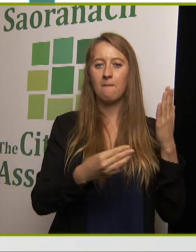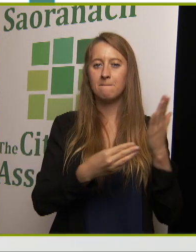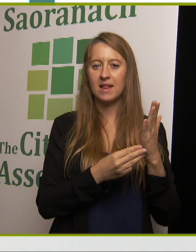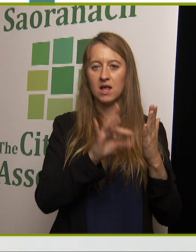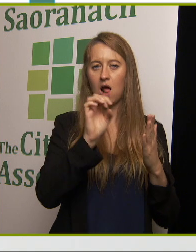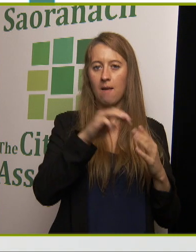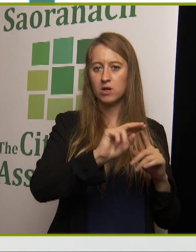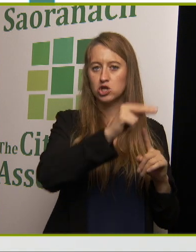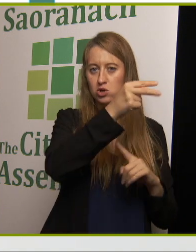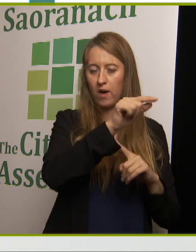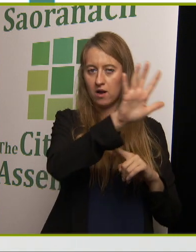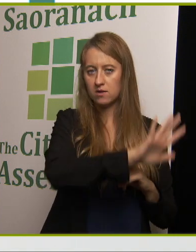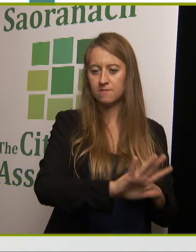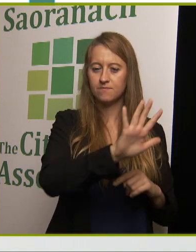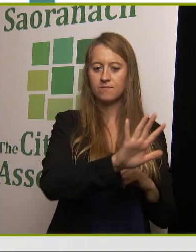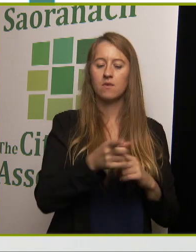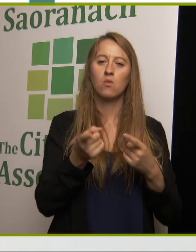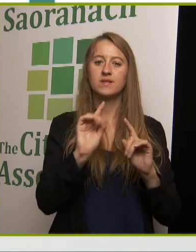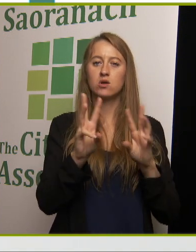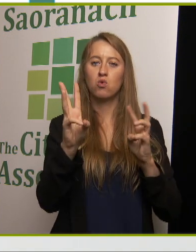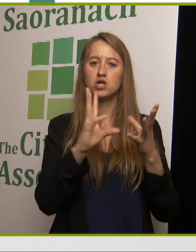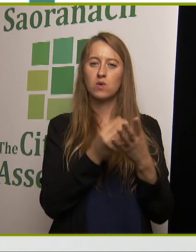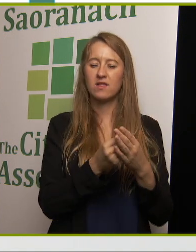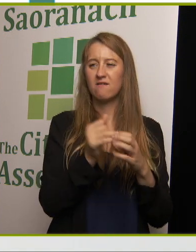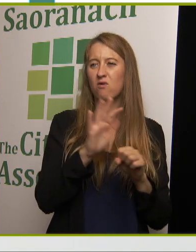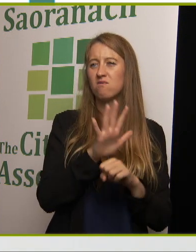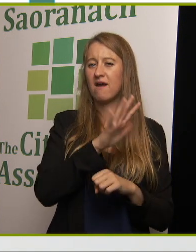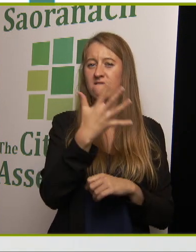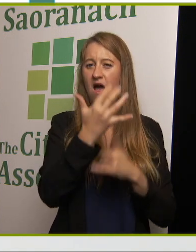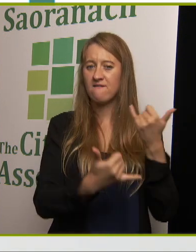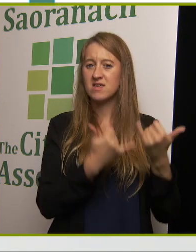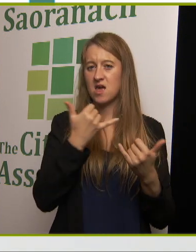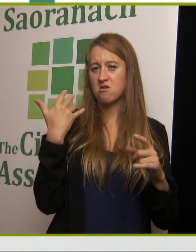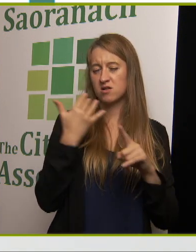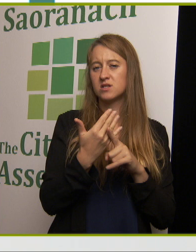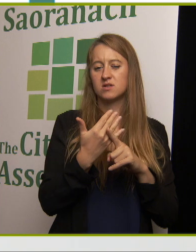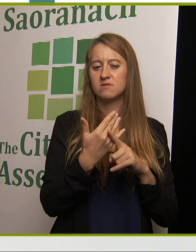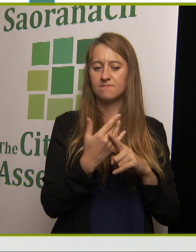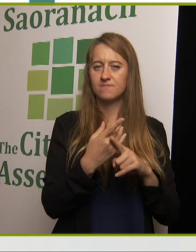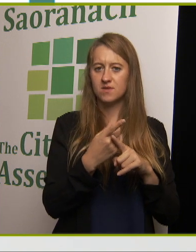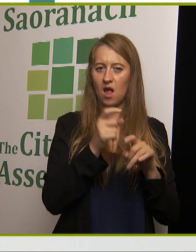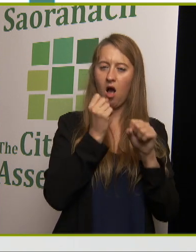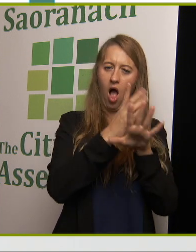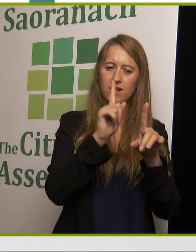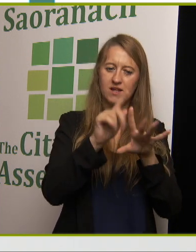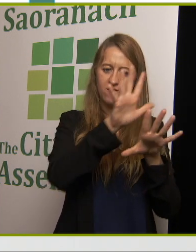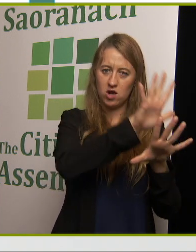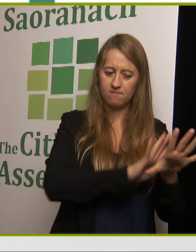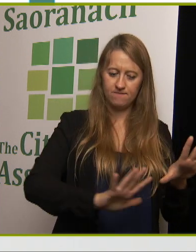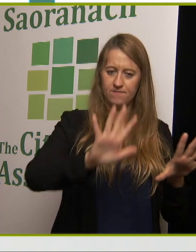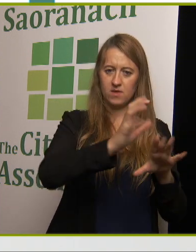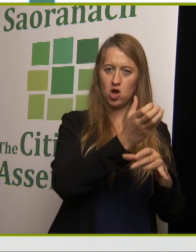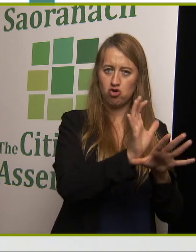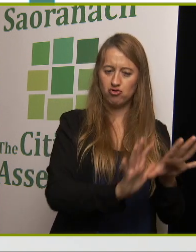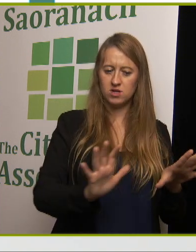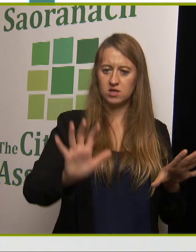working for the last 4 or 5 years with the other countries in that area. So they're all the coastal countries, and then there are 3